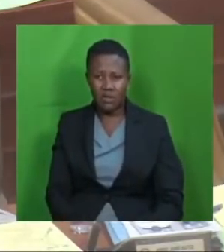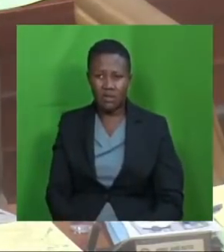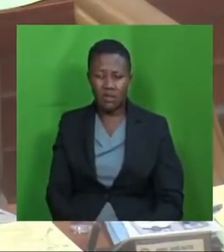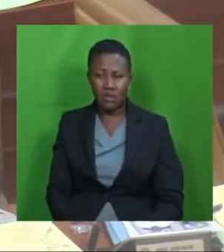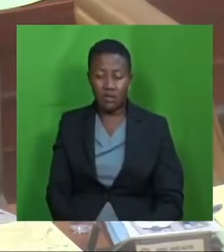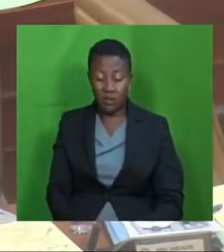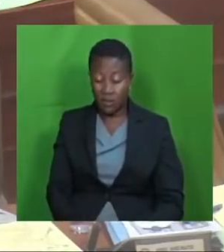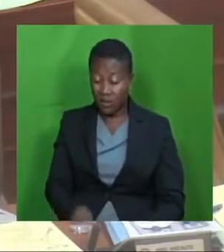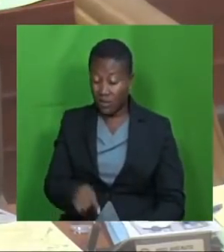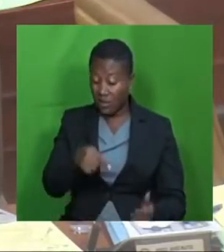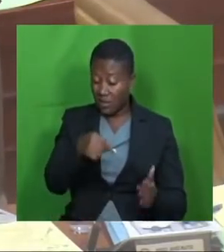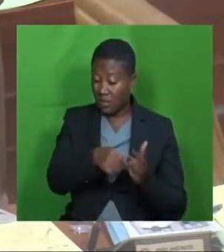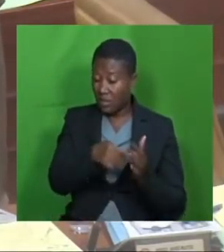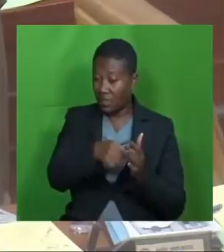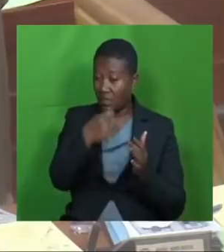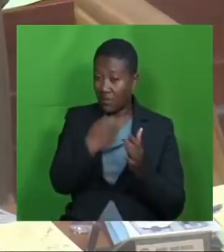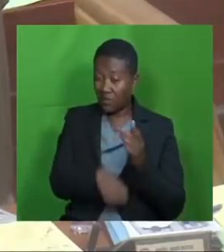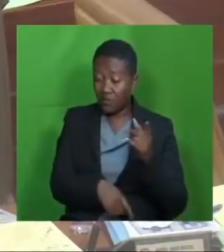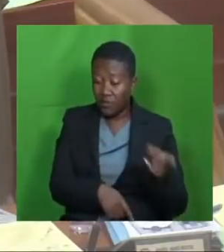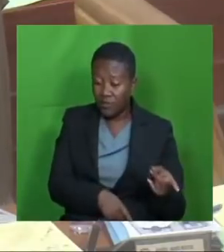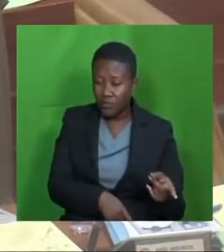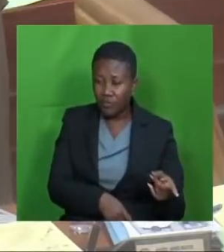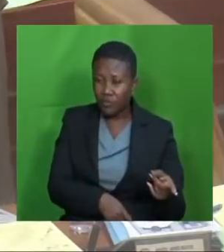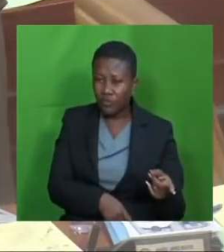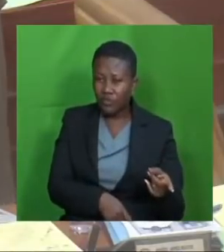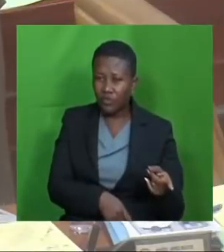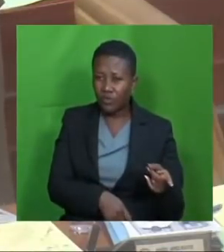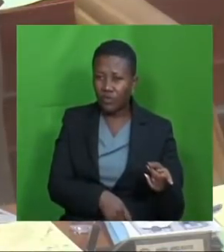this tax, the incidence is